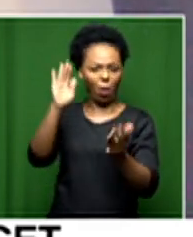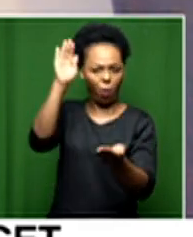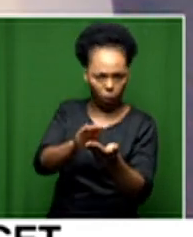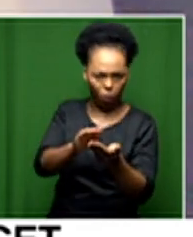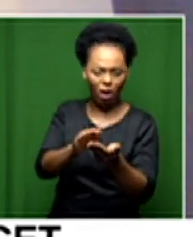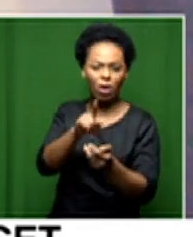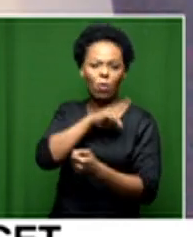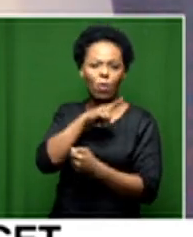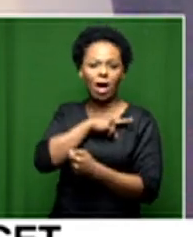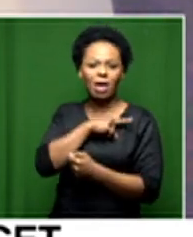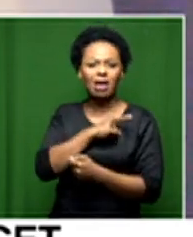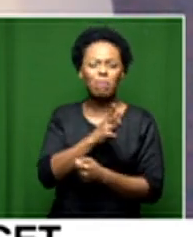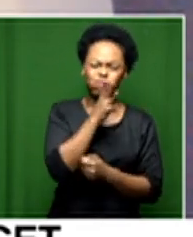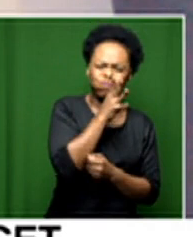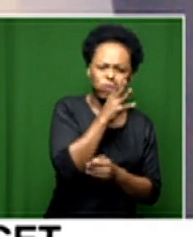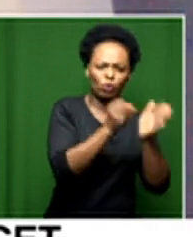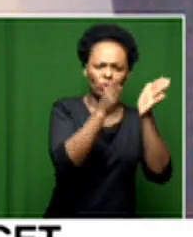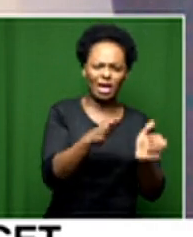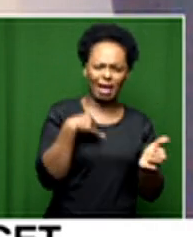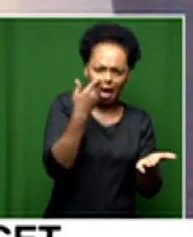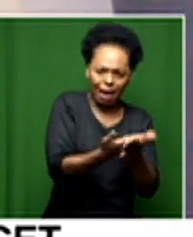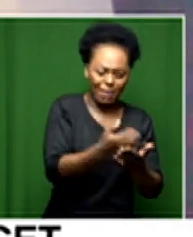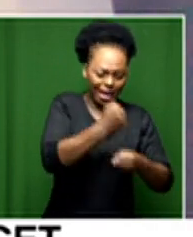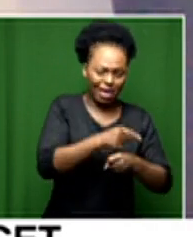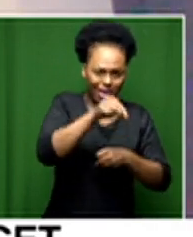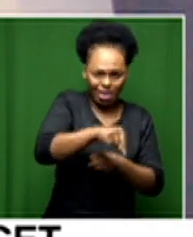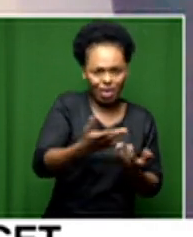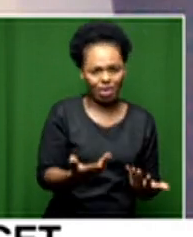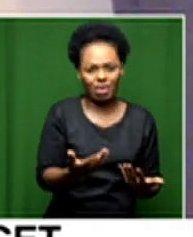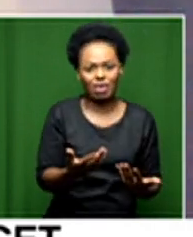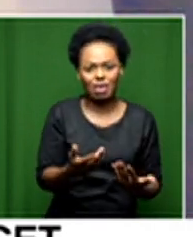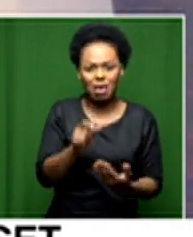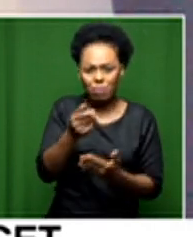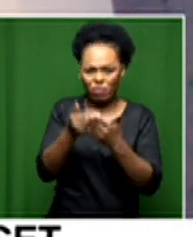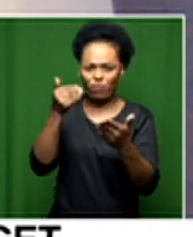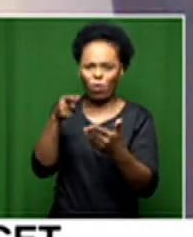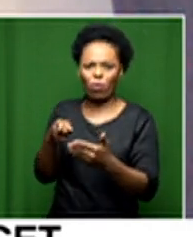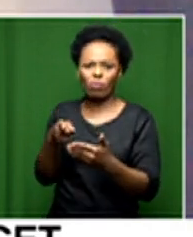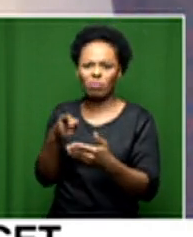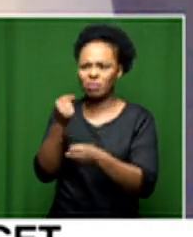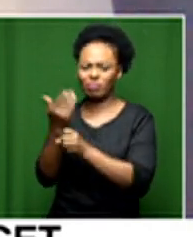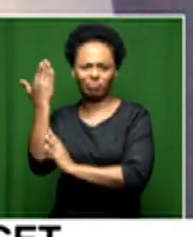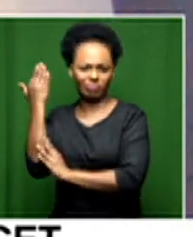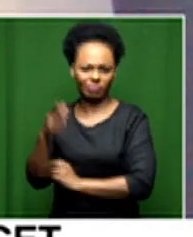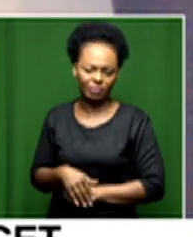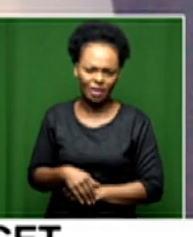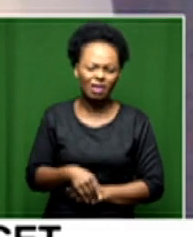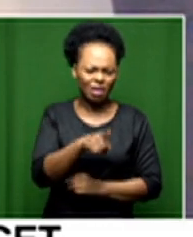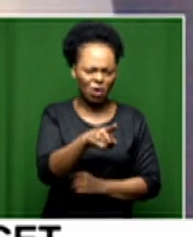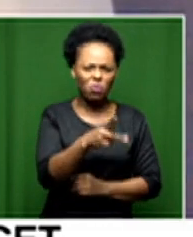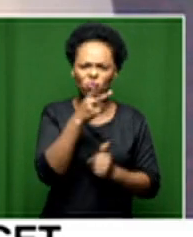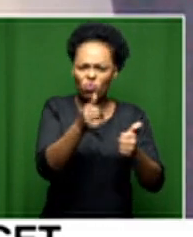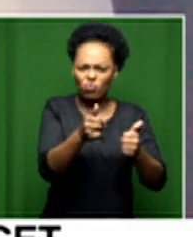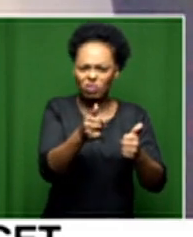more applicants than what was anticipated in the system. And this, in a way, is also a good thing for our country, in that it